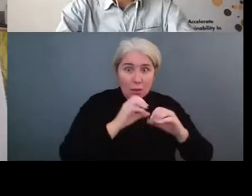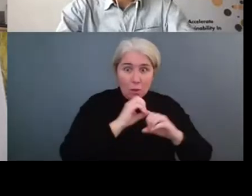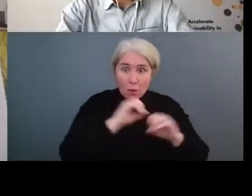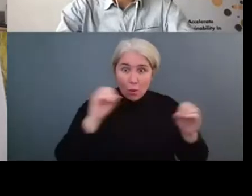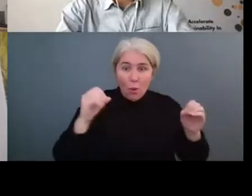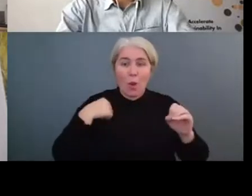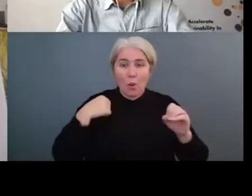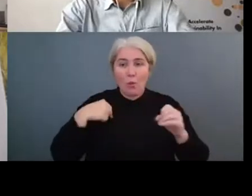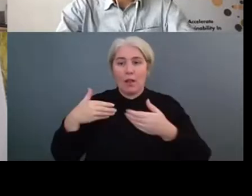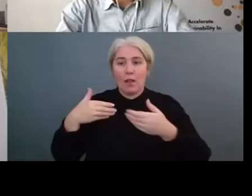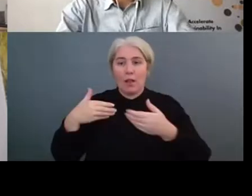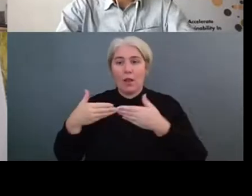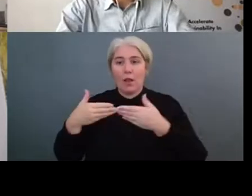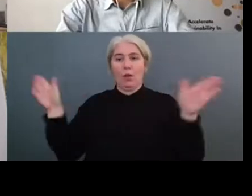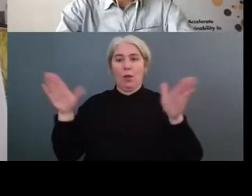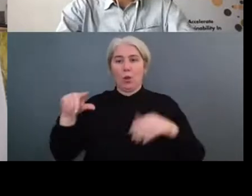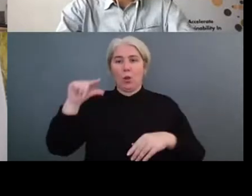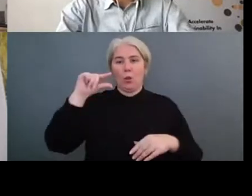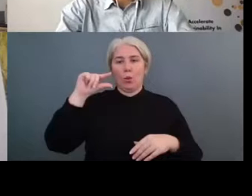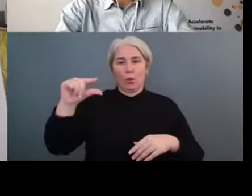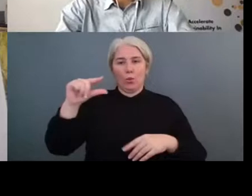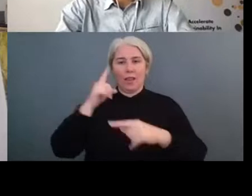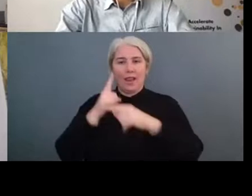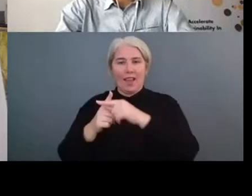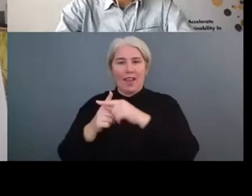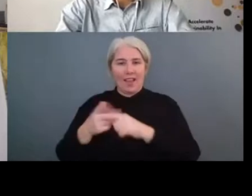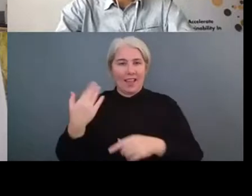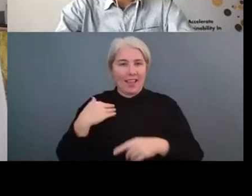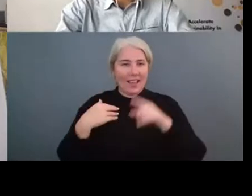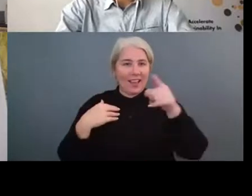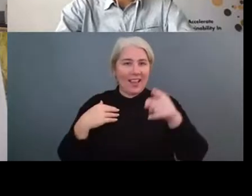Benjamin, I saw that you used the raise your hand.